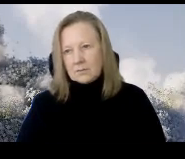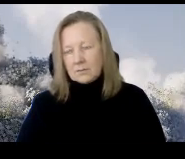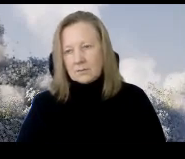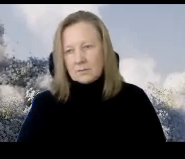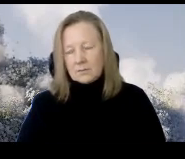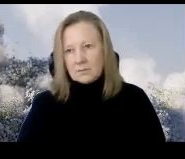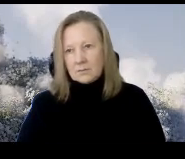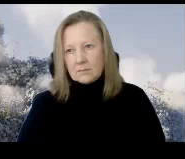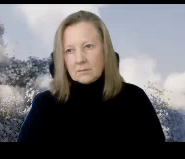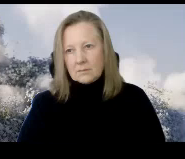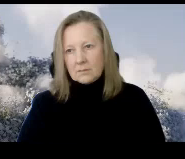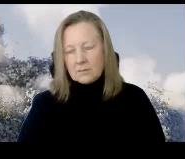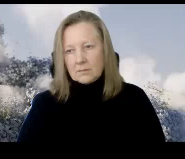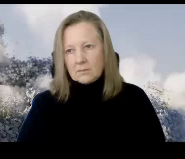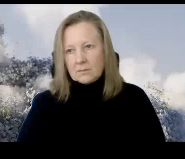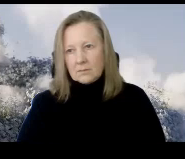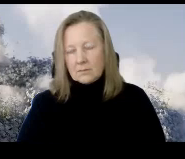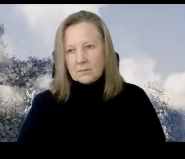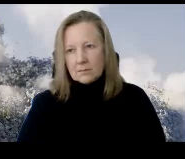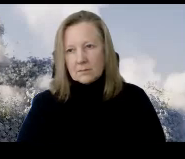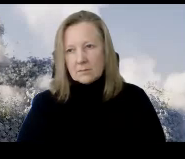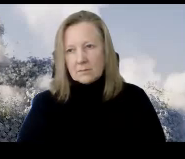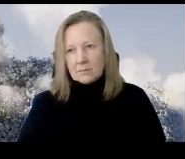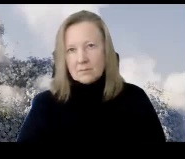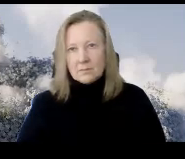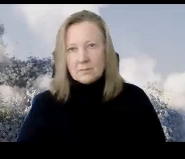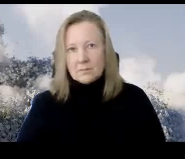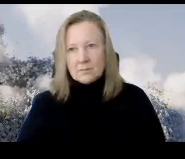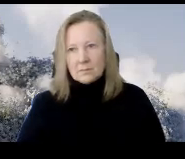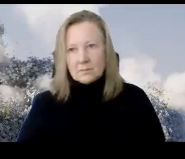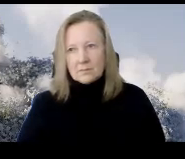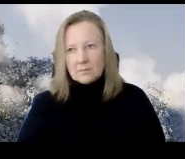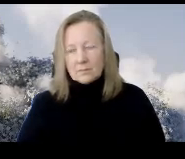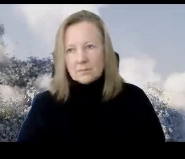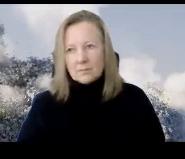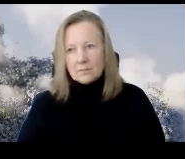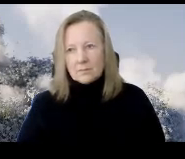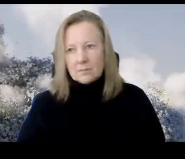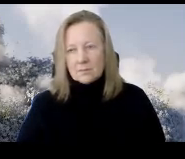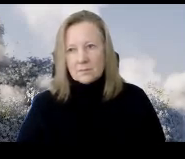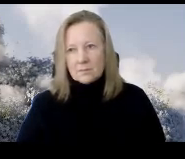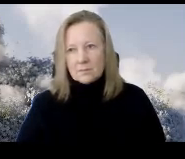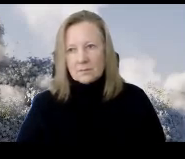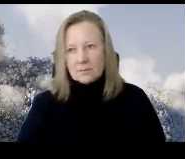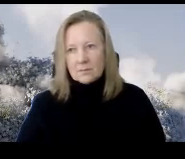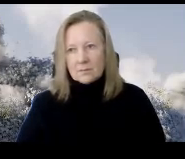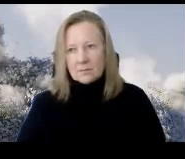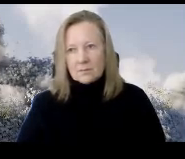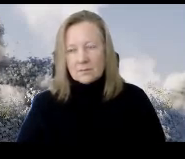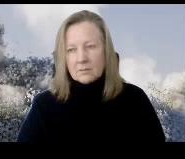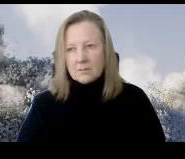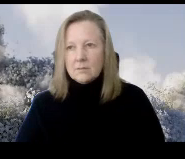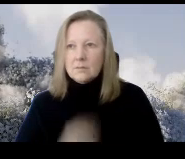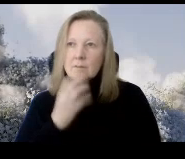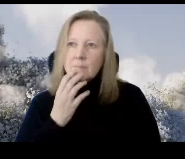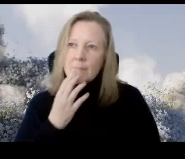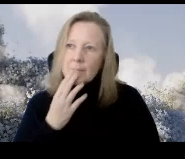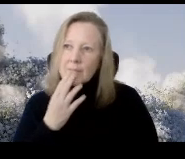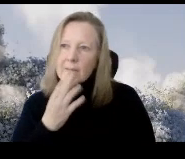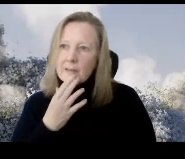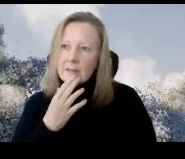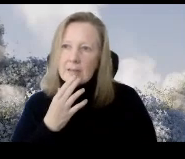extra feedback for those. So This is an